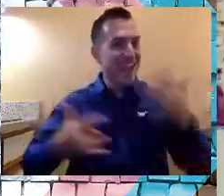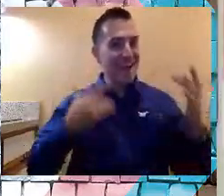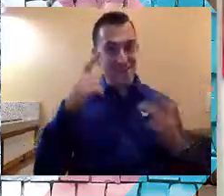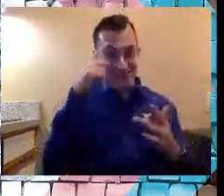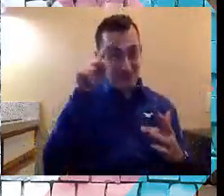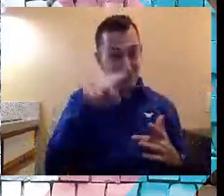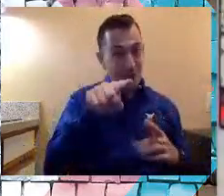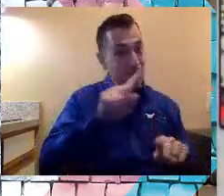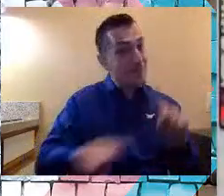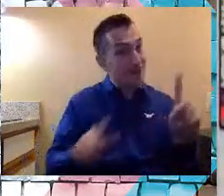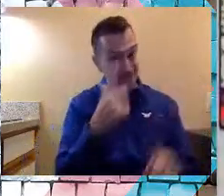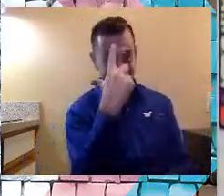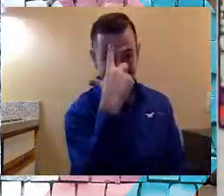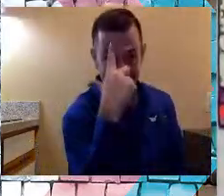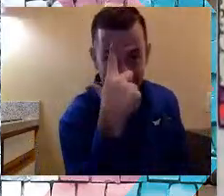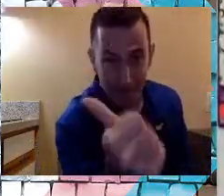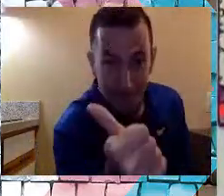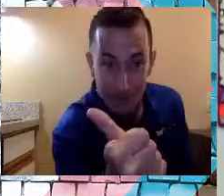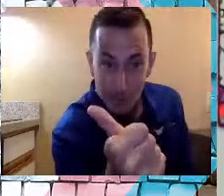know. Oh,